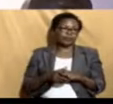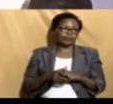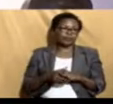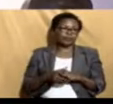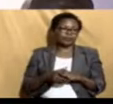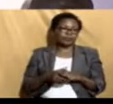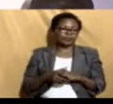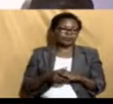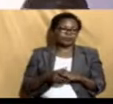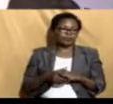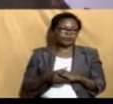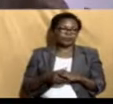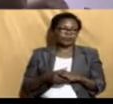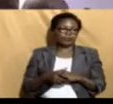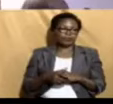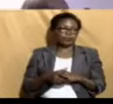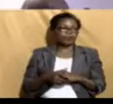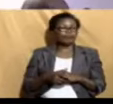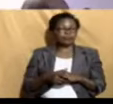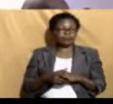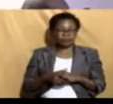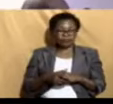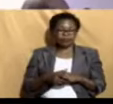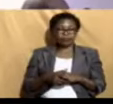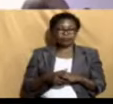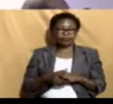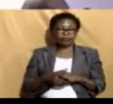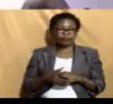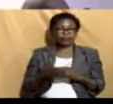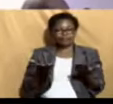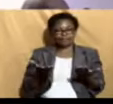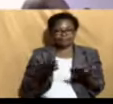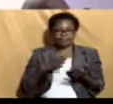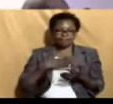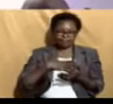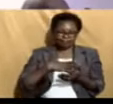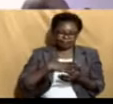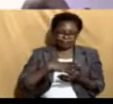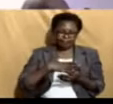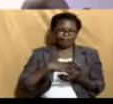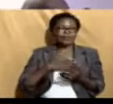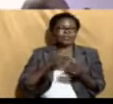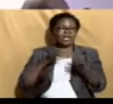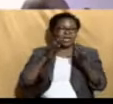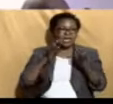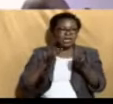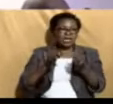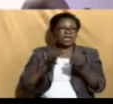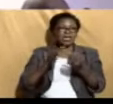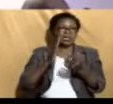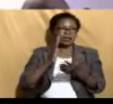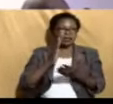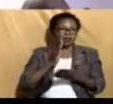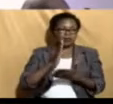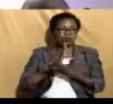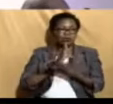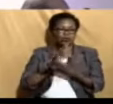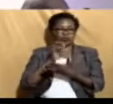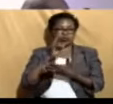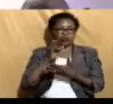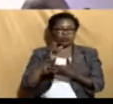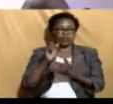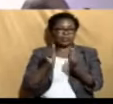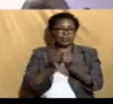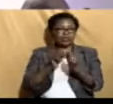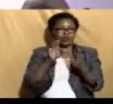Appeal is to be upheld. As a matter of fact, my lords and my ladies, if it was the intention of the drafters of the 2010